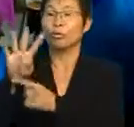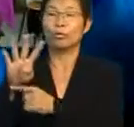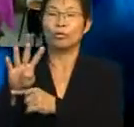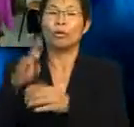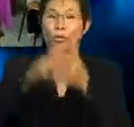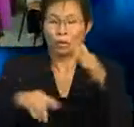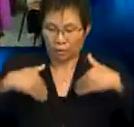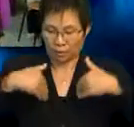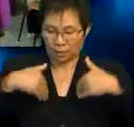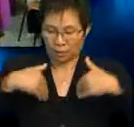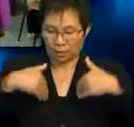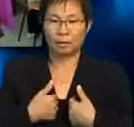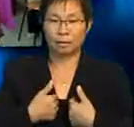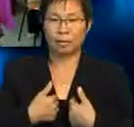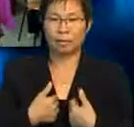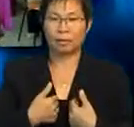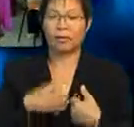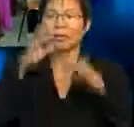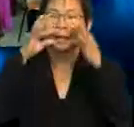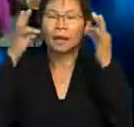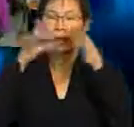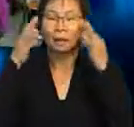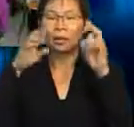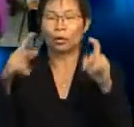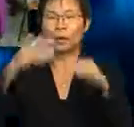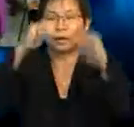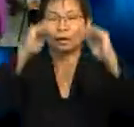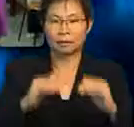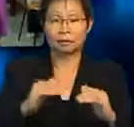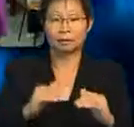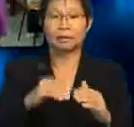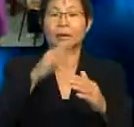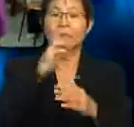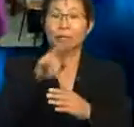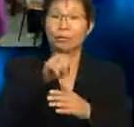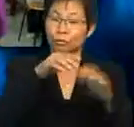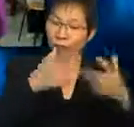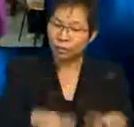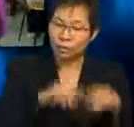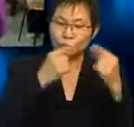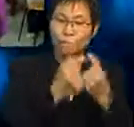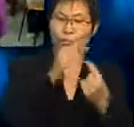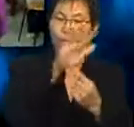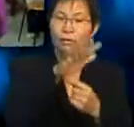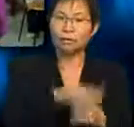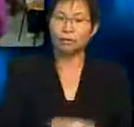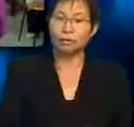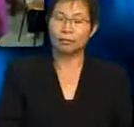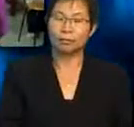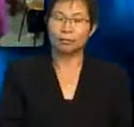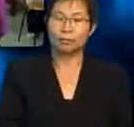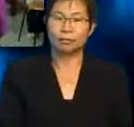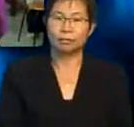Group 4? What is the animal? Cat. Okay, next. Have you finished group 5?